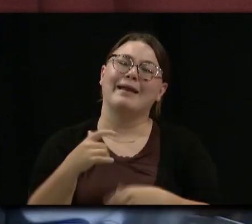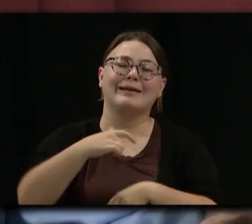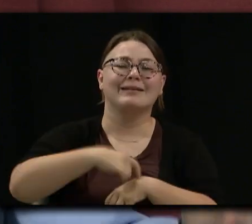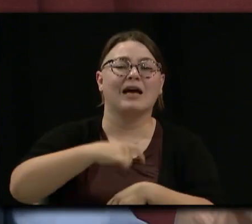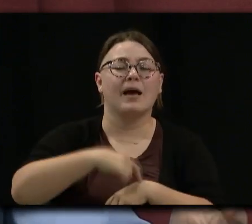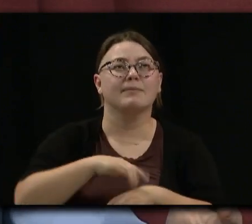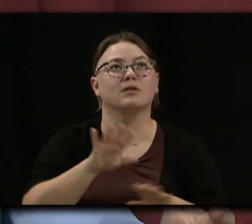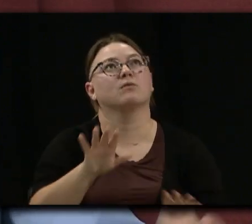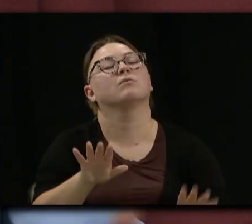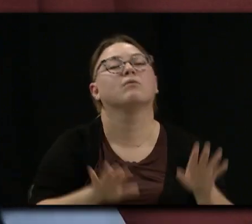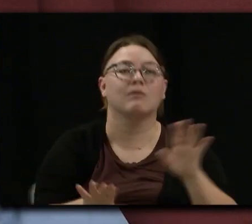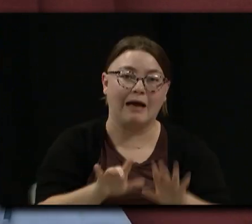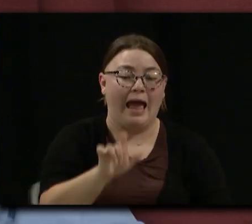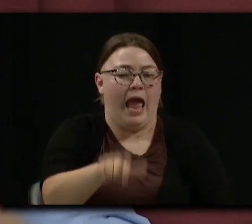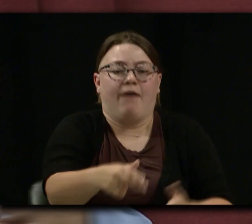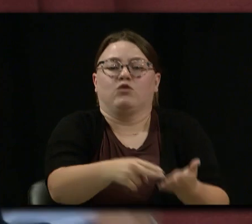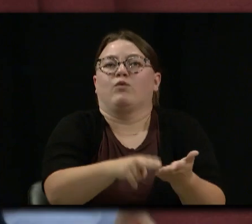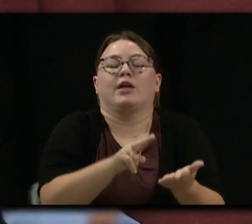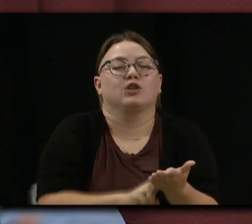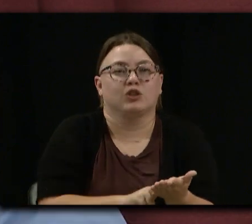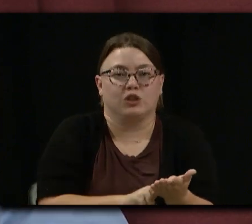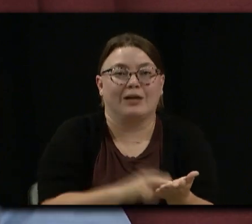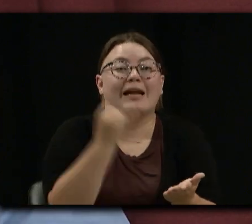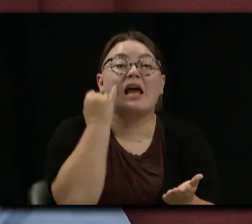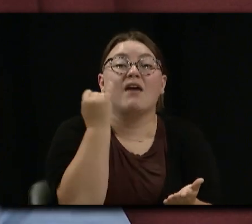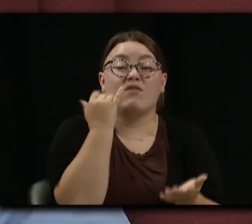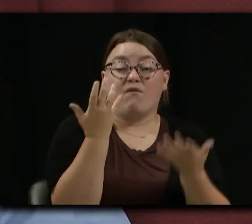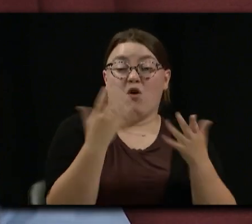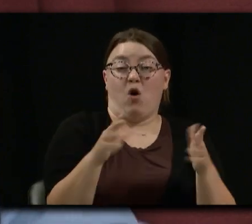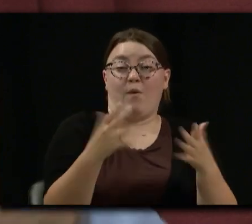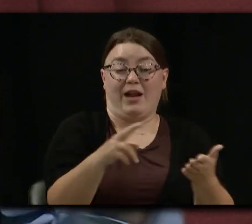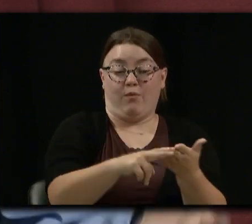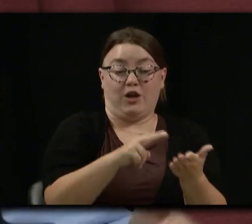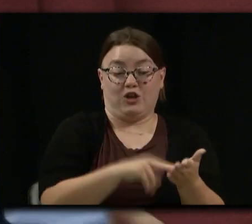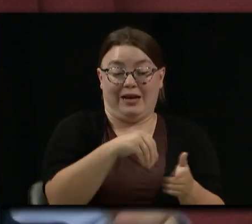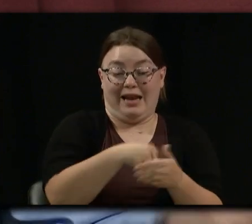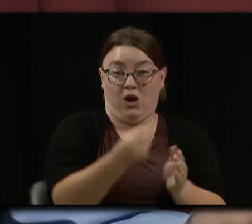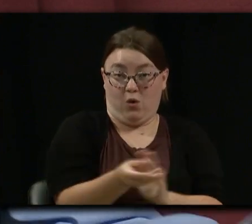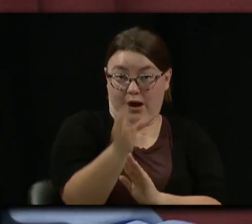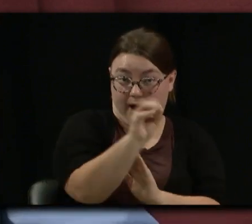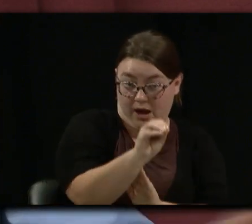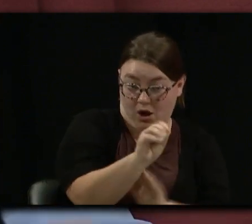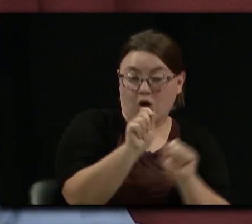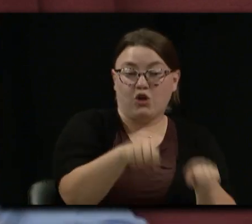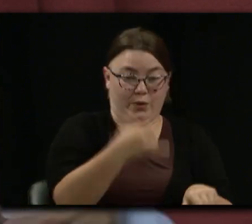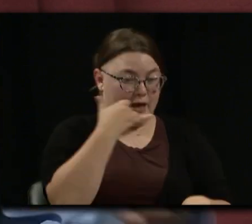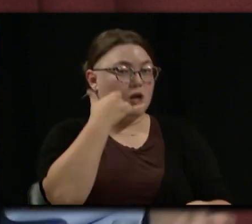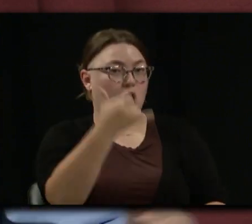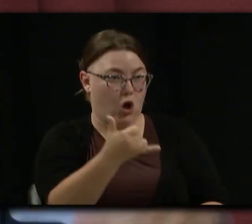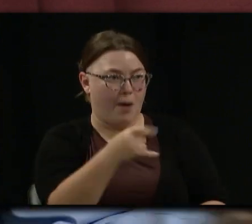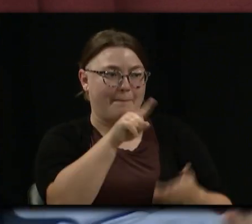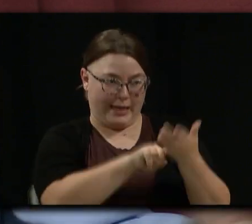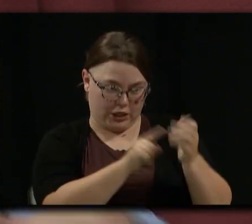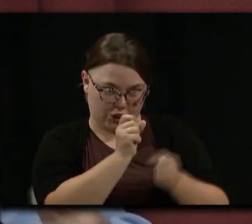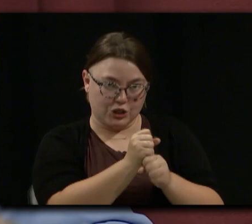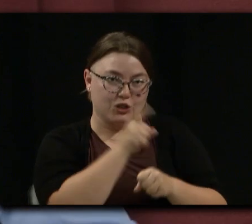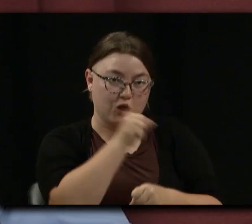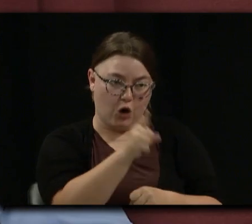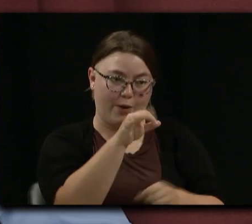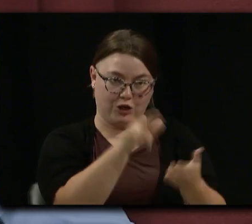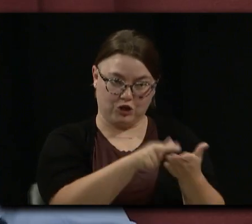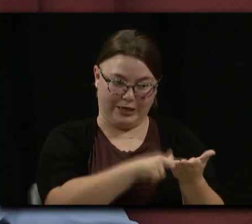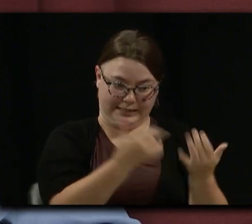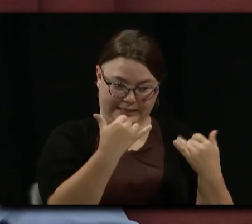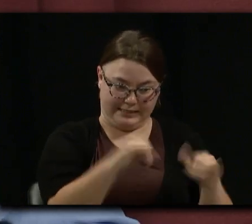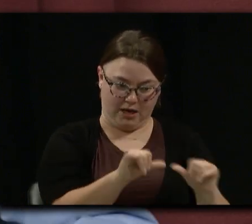say, I got to register. If you're already registered in the state of Ohio, you can call and confirm that you're registered or look